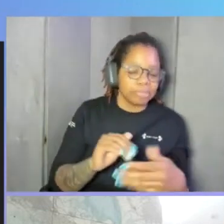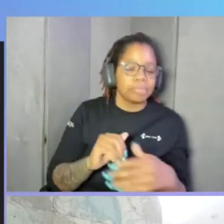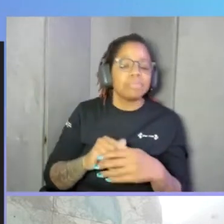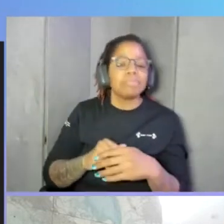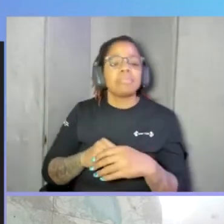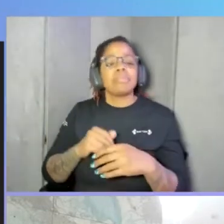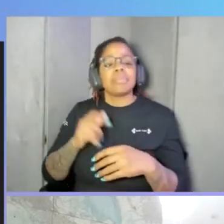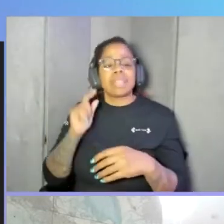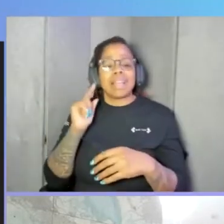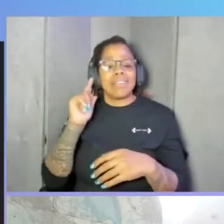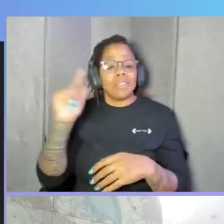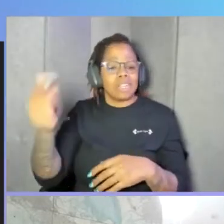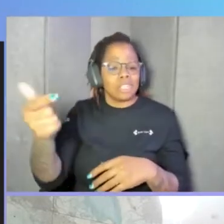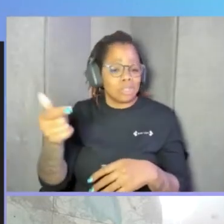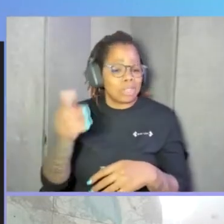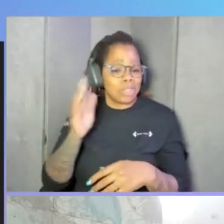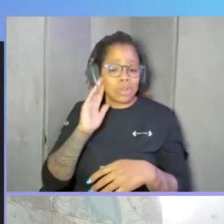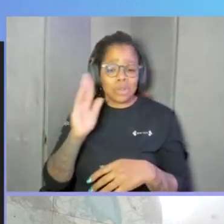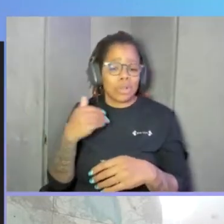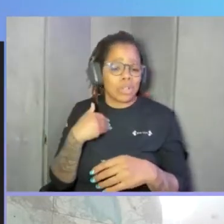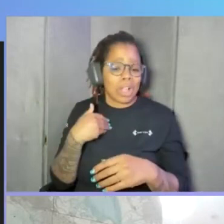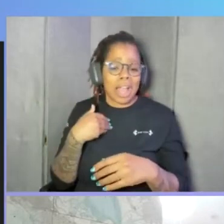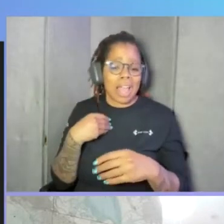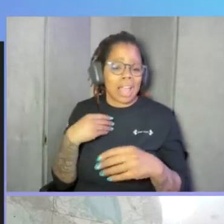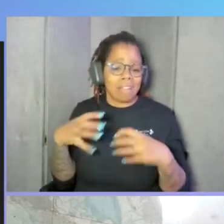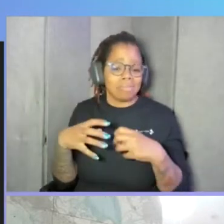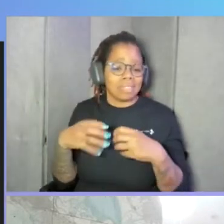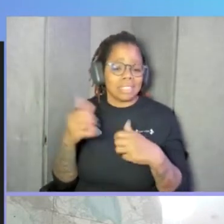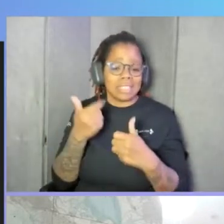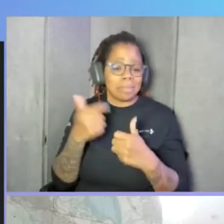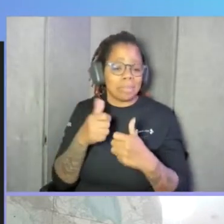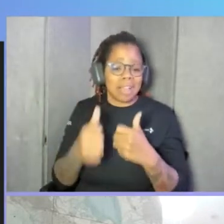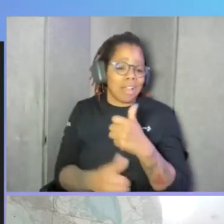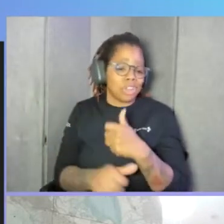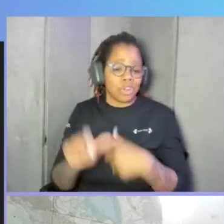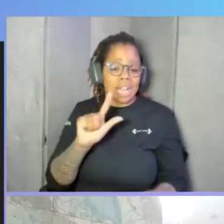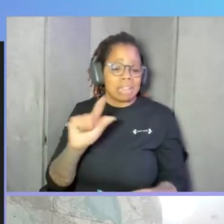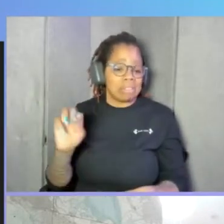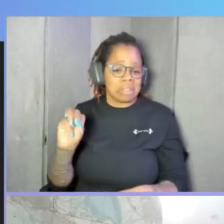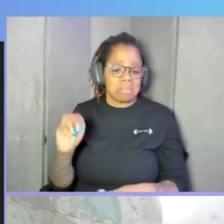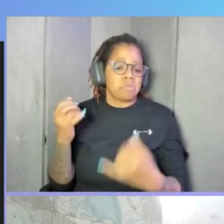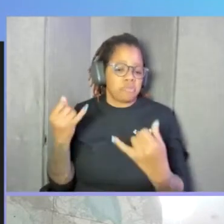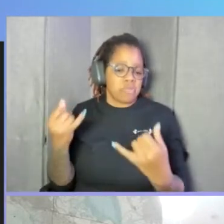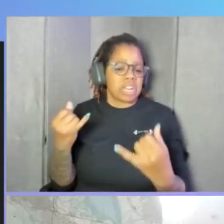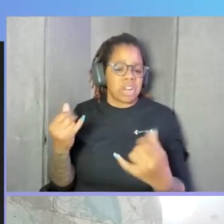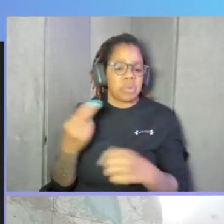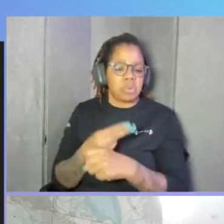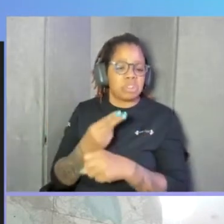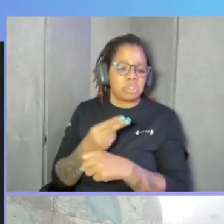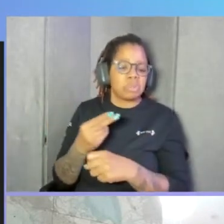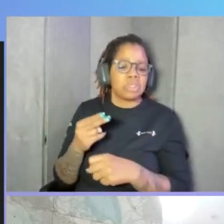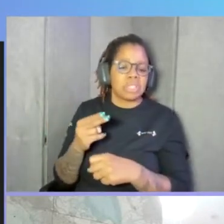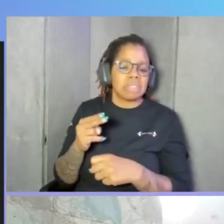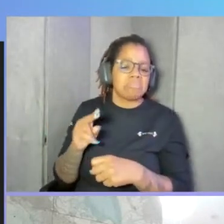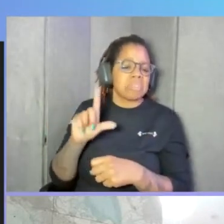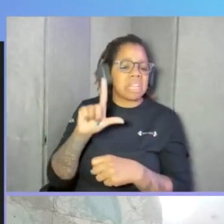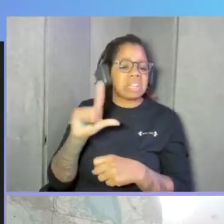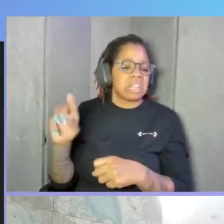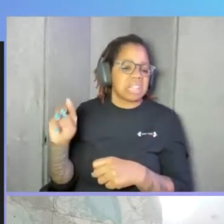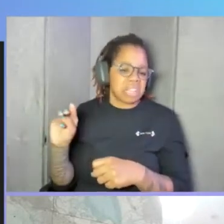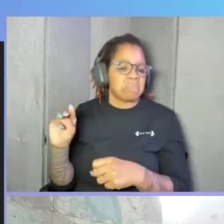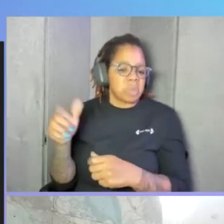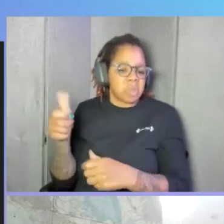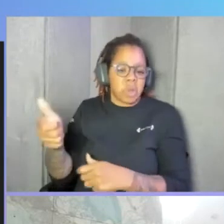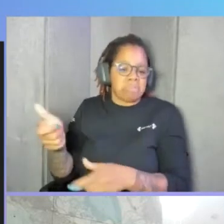eventually, probably there will be subsets of LLMs, but right now we're using them pretty much on their